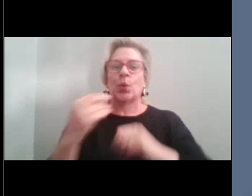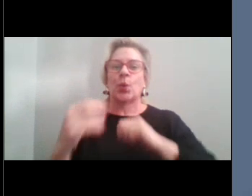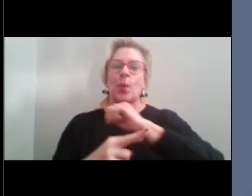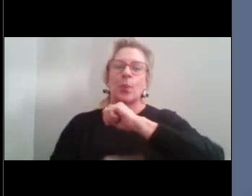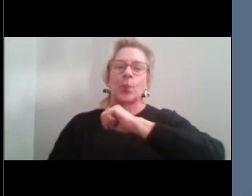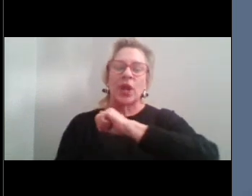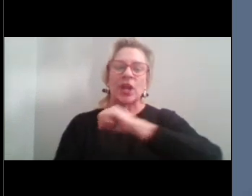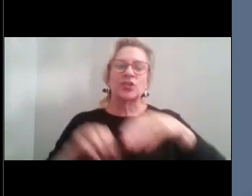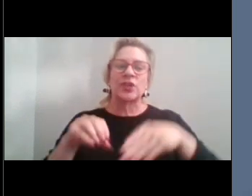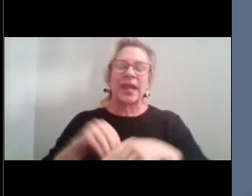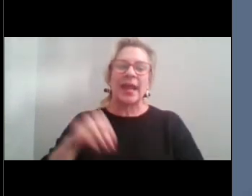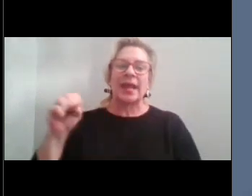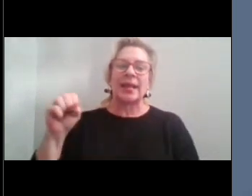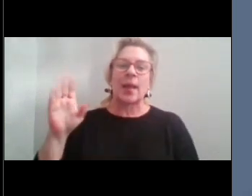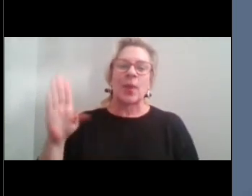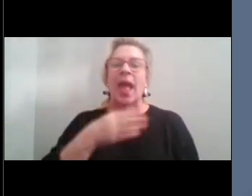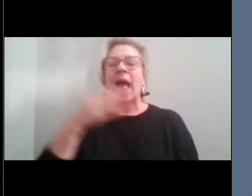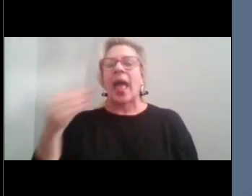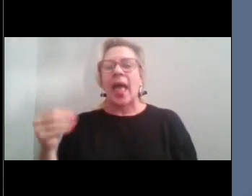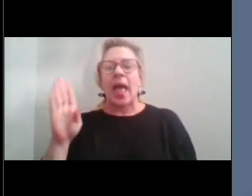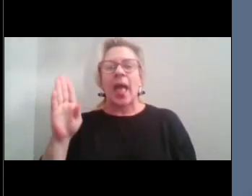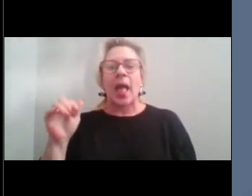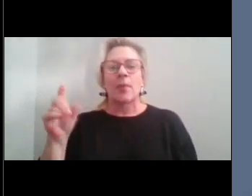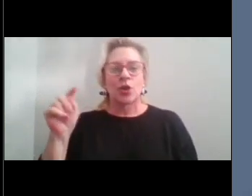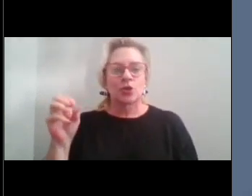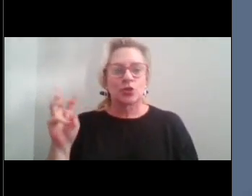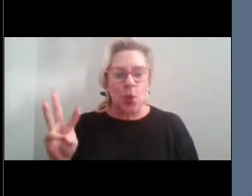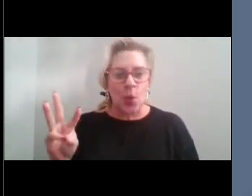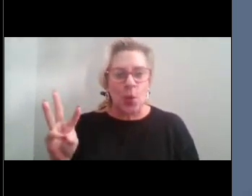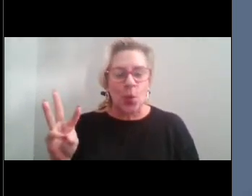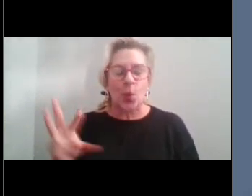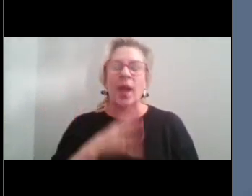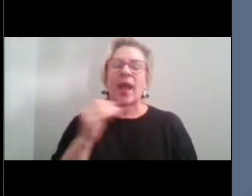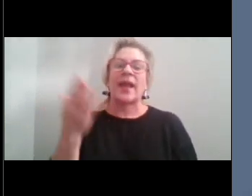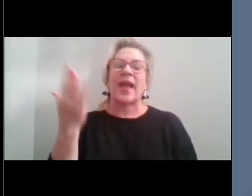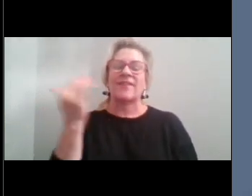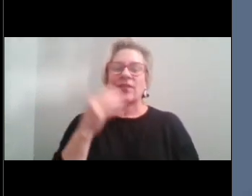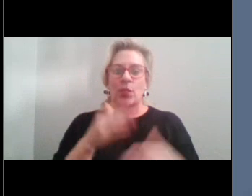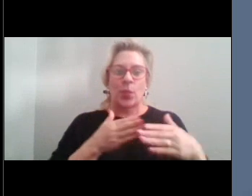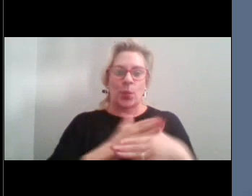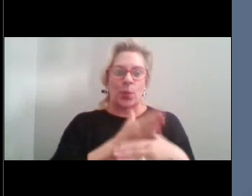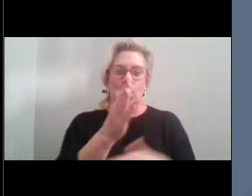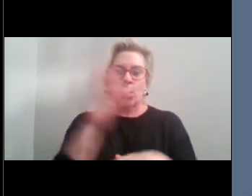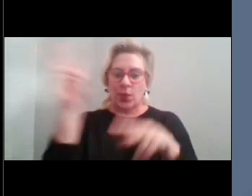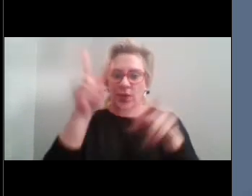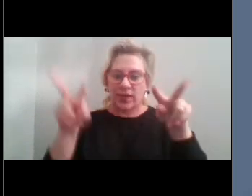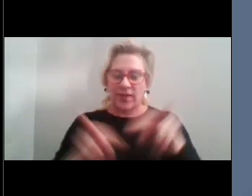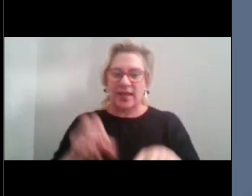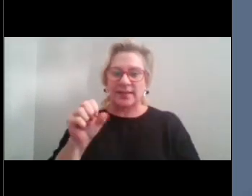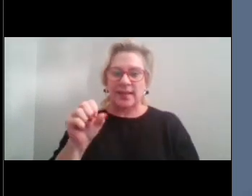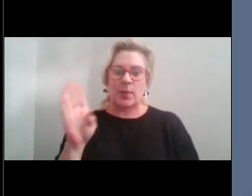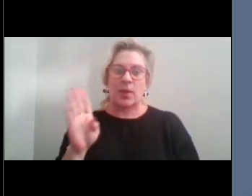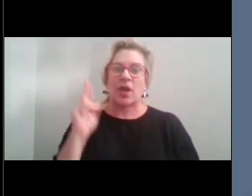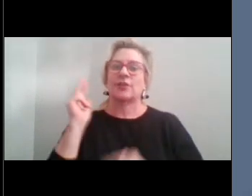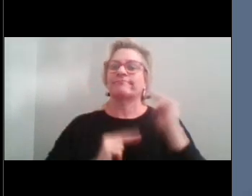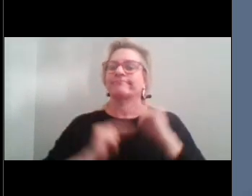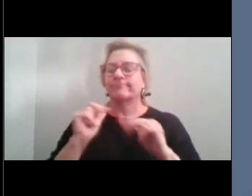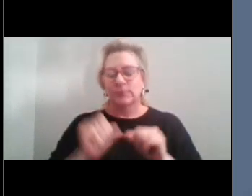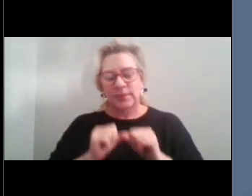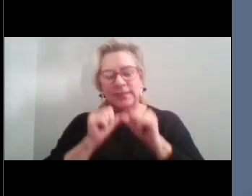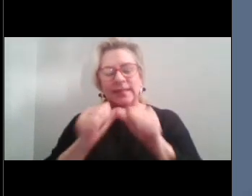Bernardino and Barstow, as well as 15 interchanges throughout the San Bernardino Valley. Construction continues in the